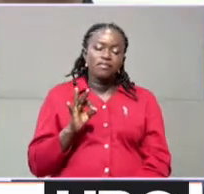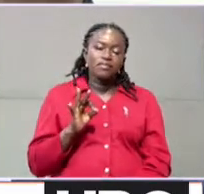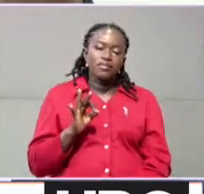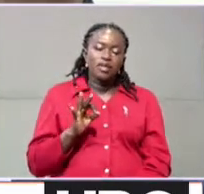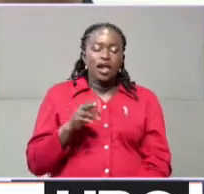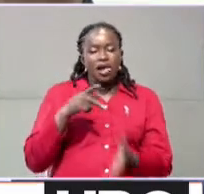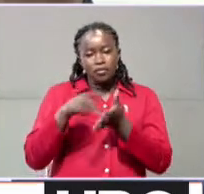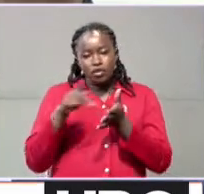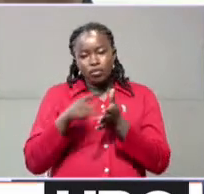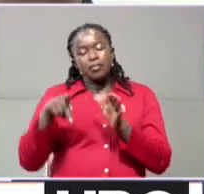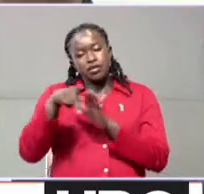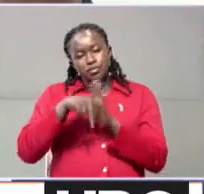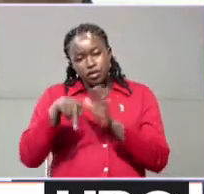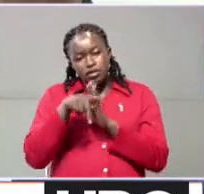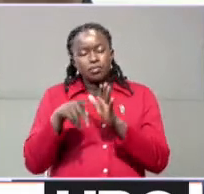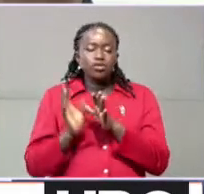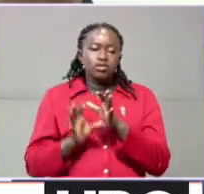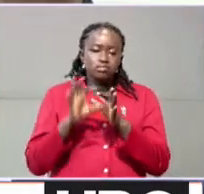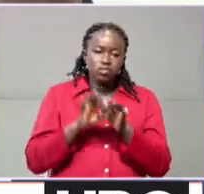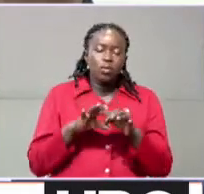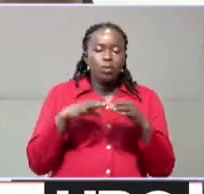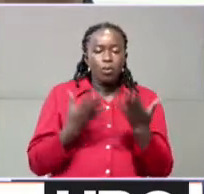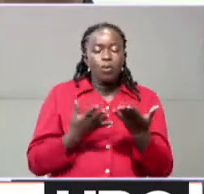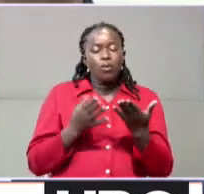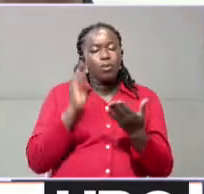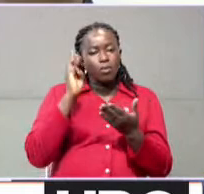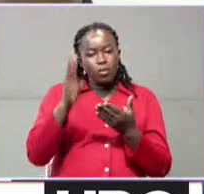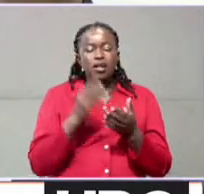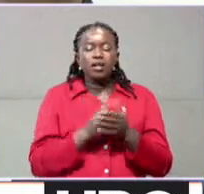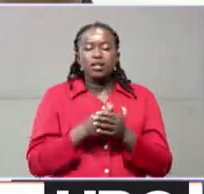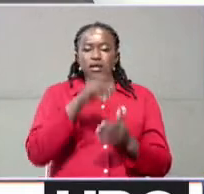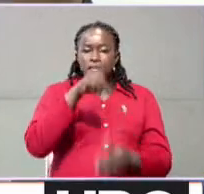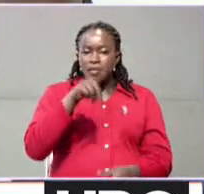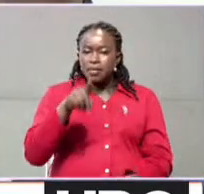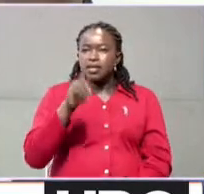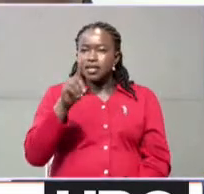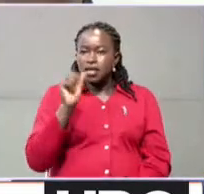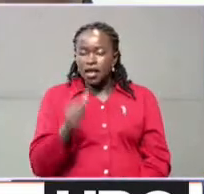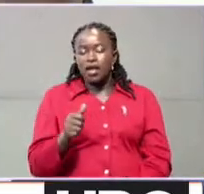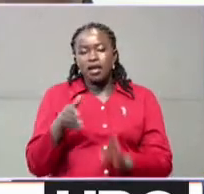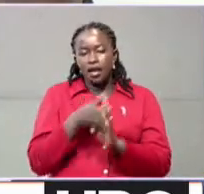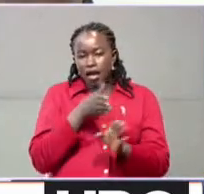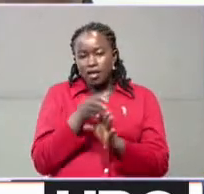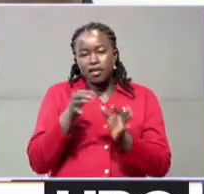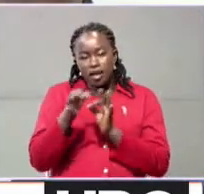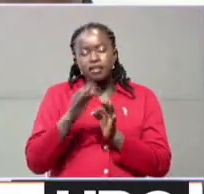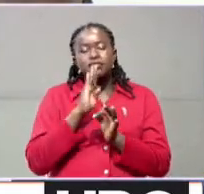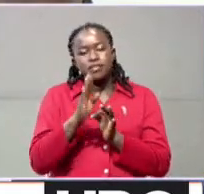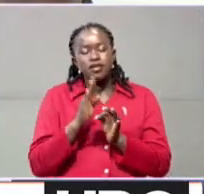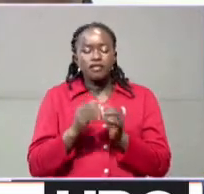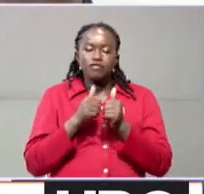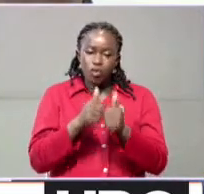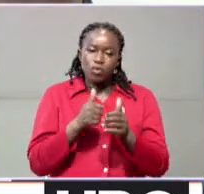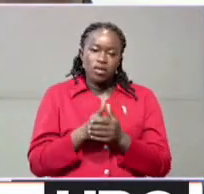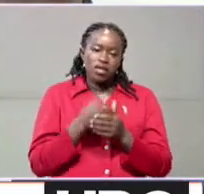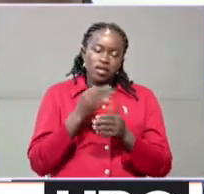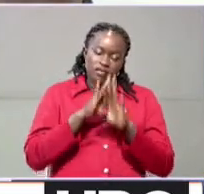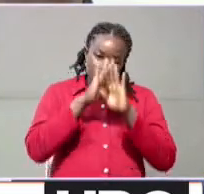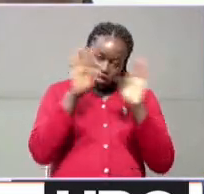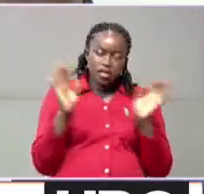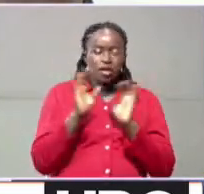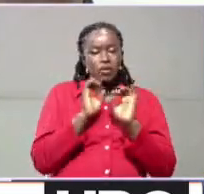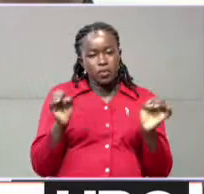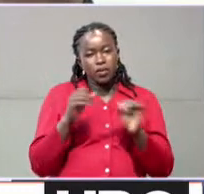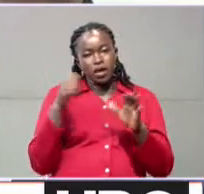principles apply or will pp ppda guidelines be followed is not clear under the